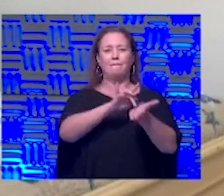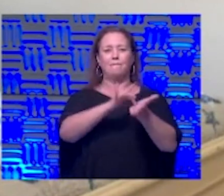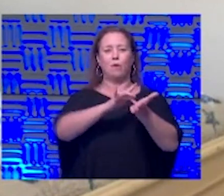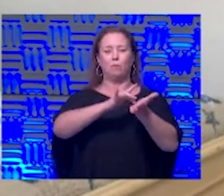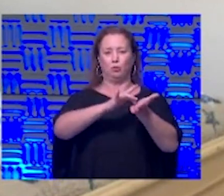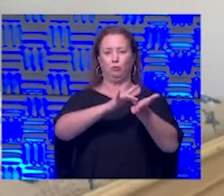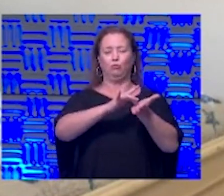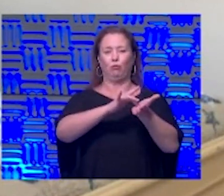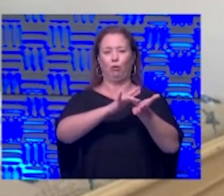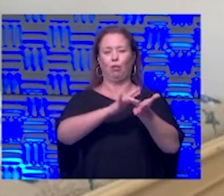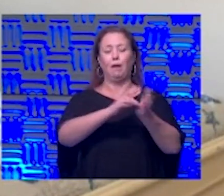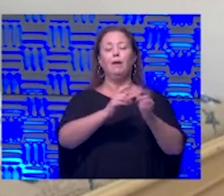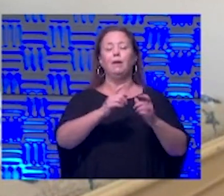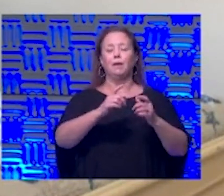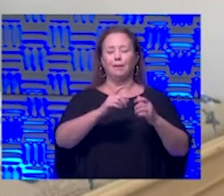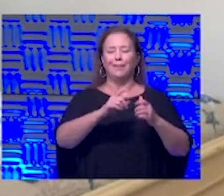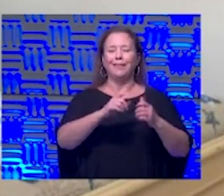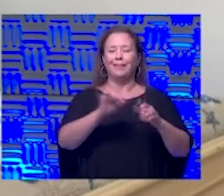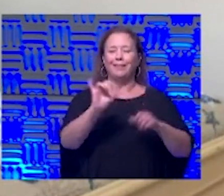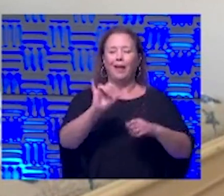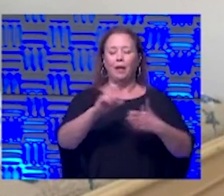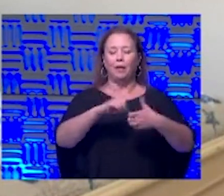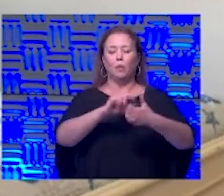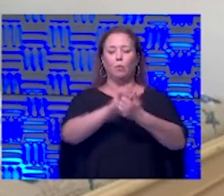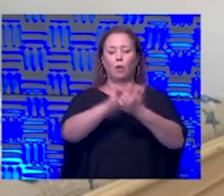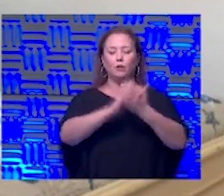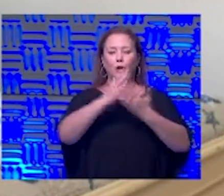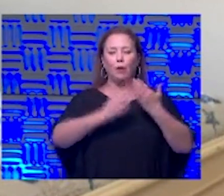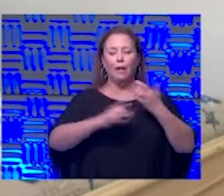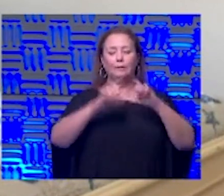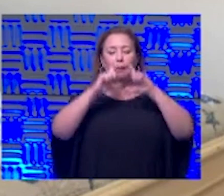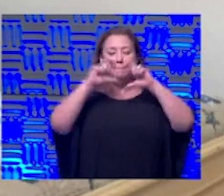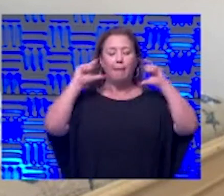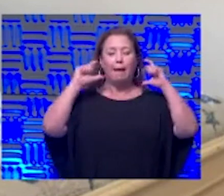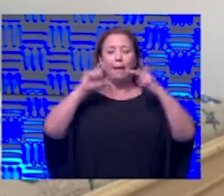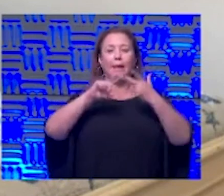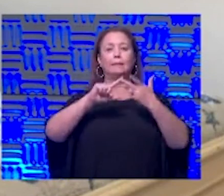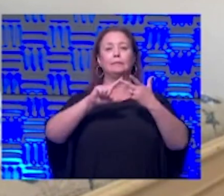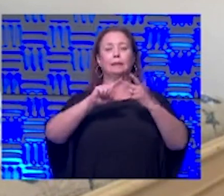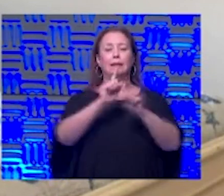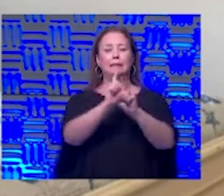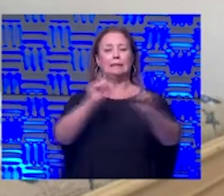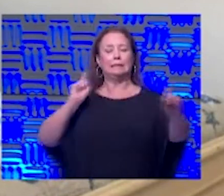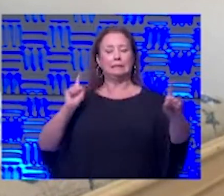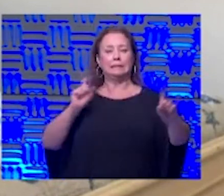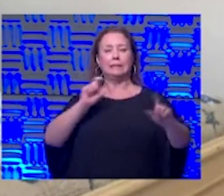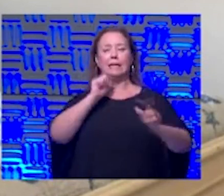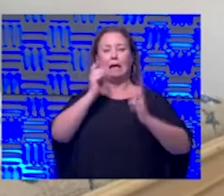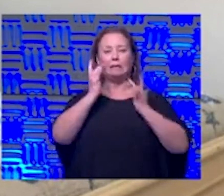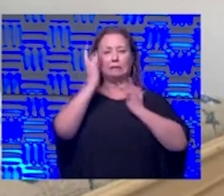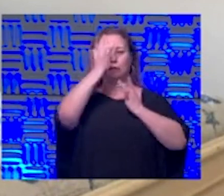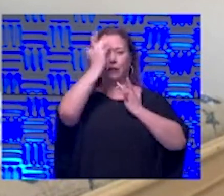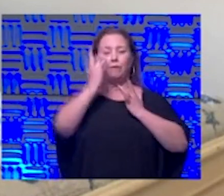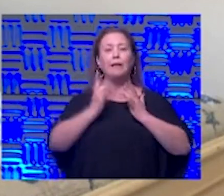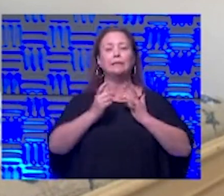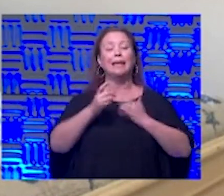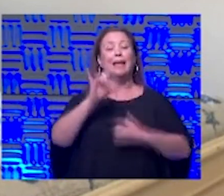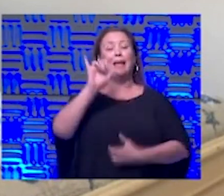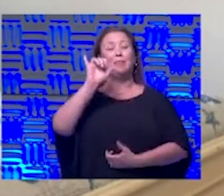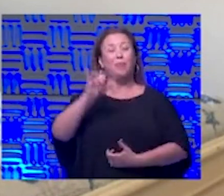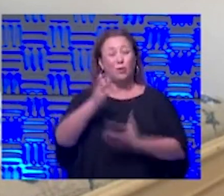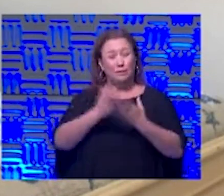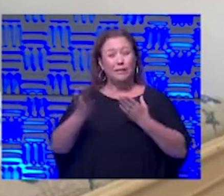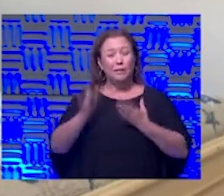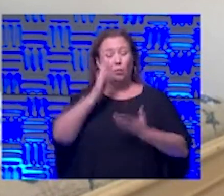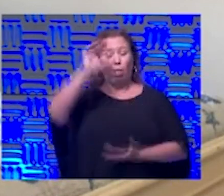interventions, the physical distancing, the face masks, the adequate hand hygiene and not touching your face, you are going to significantly